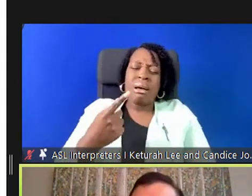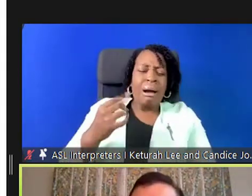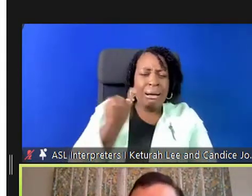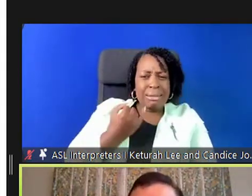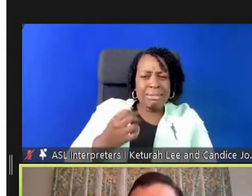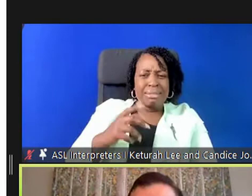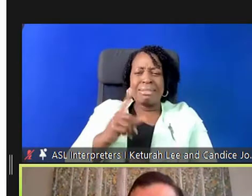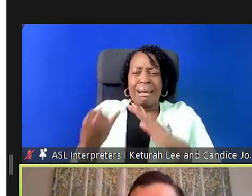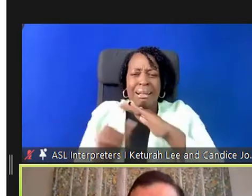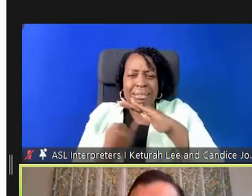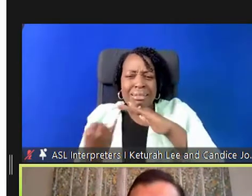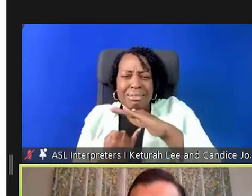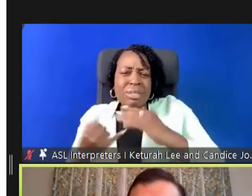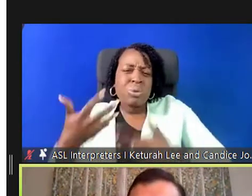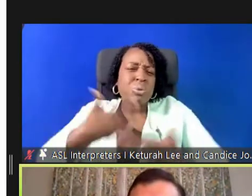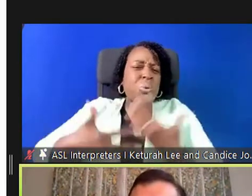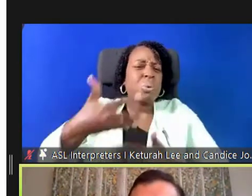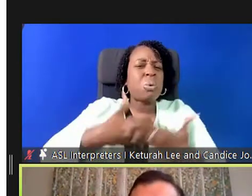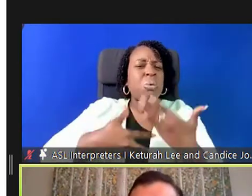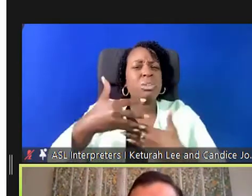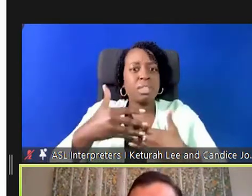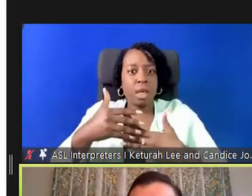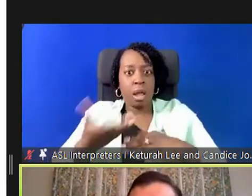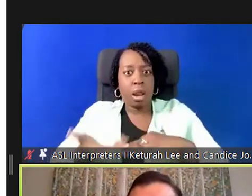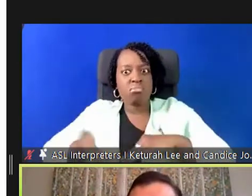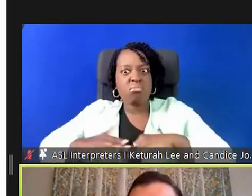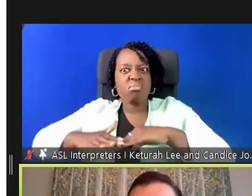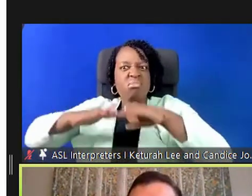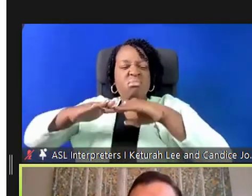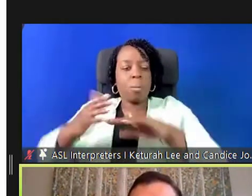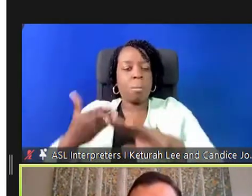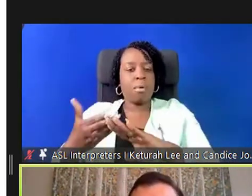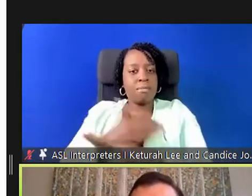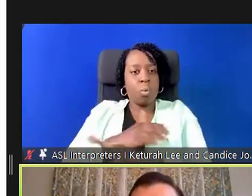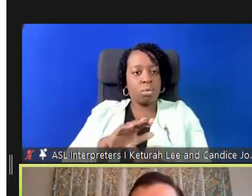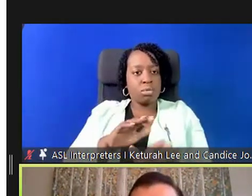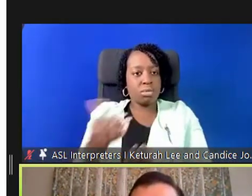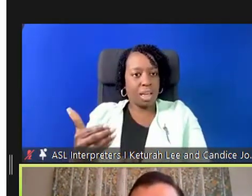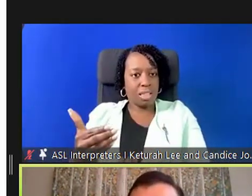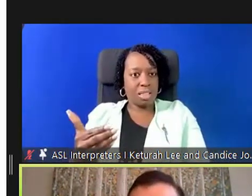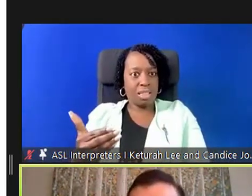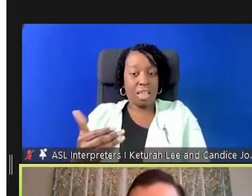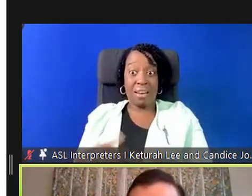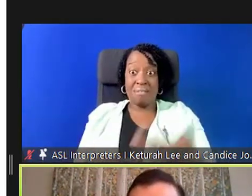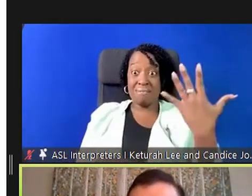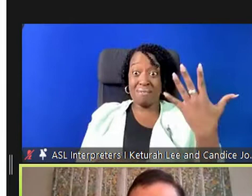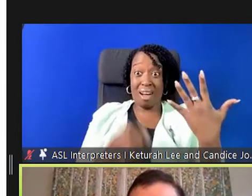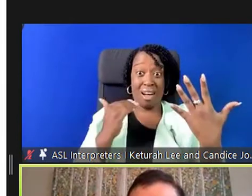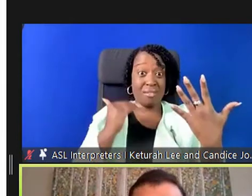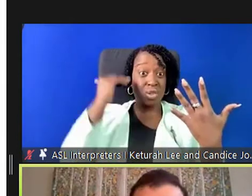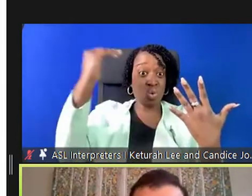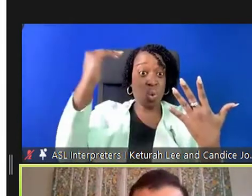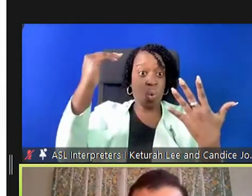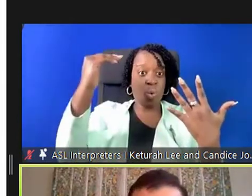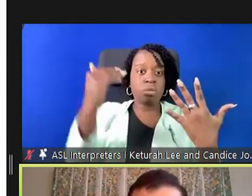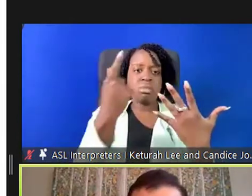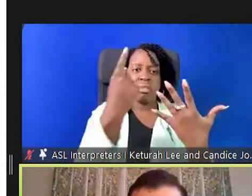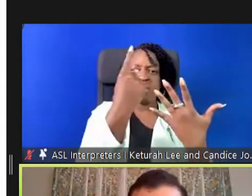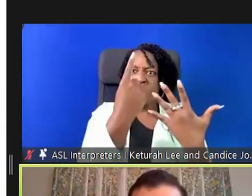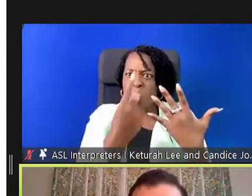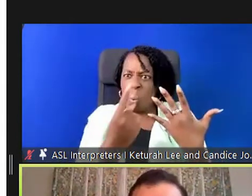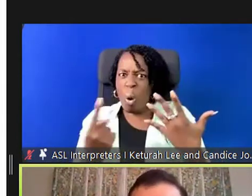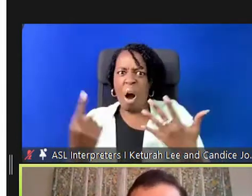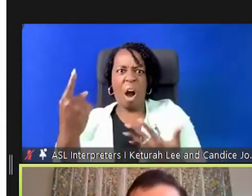reported feeling frequently lonely. So coming back to our Venn diagram, we can see those prevalence estimates. What is the implication